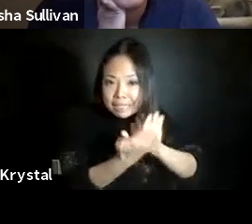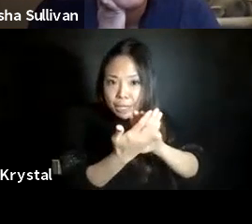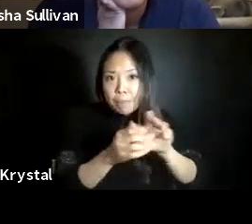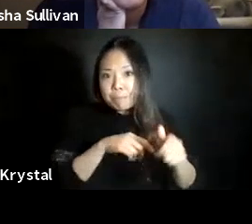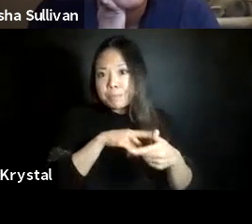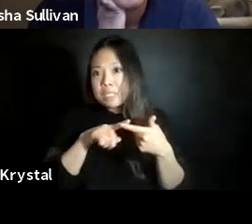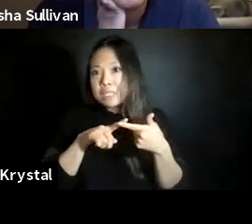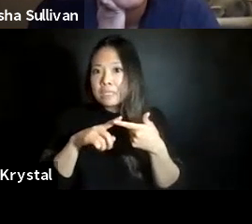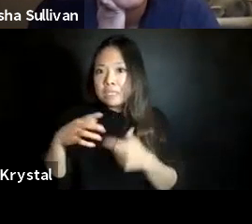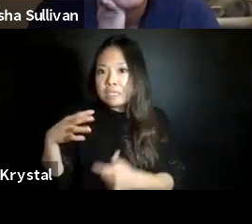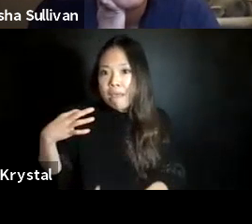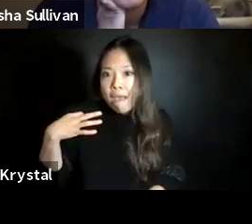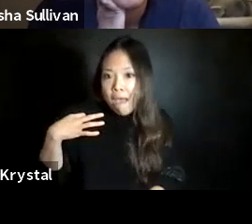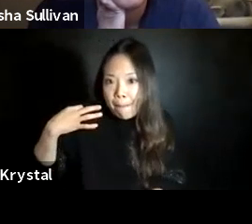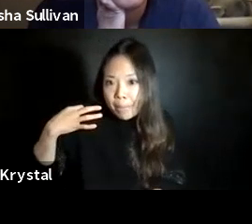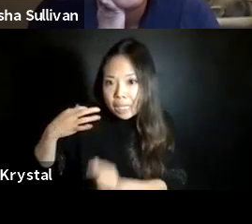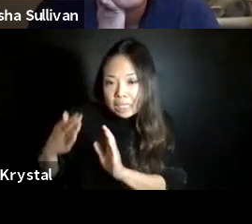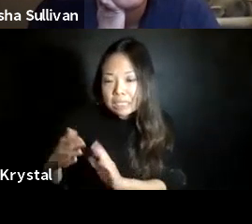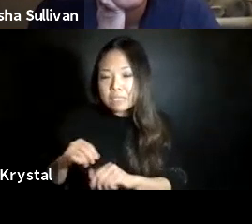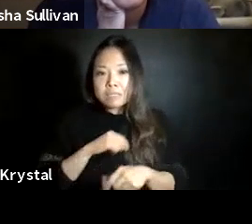applicant pool